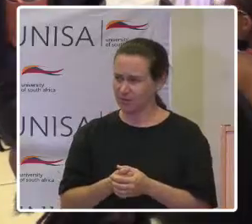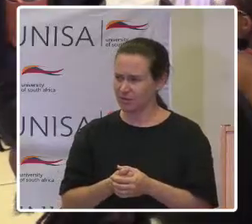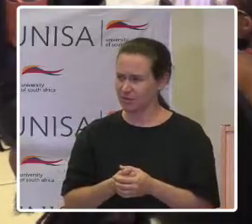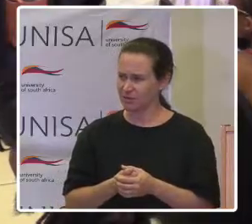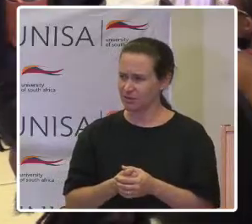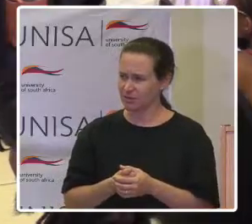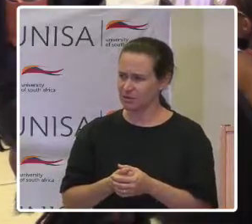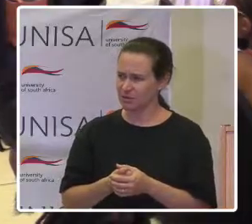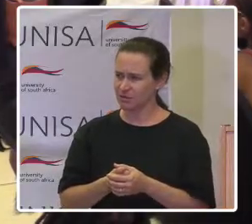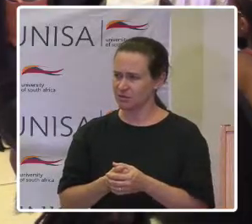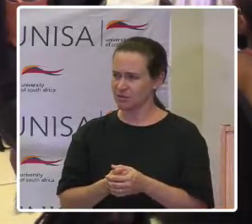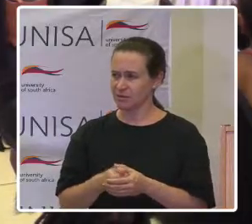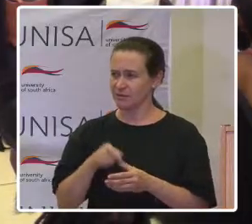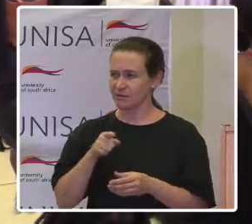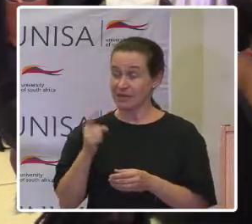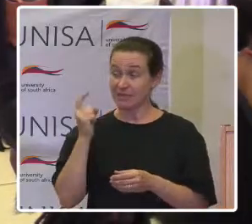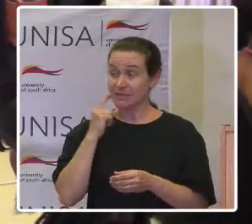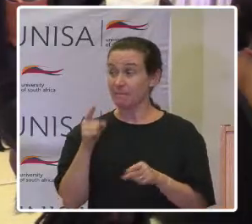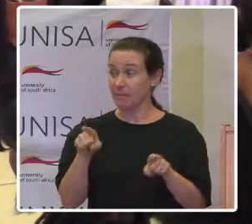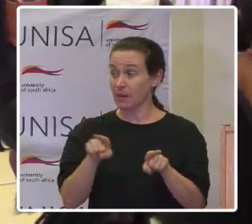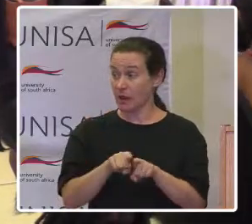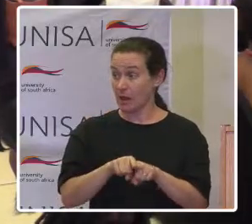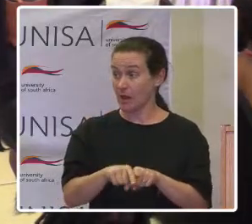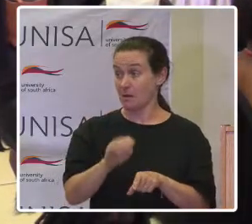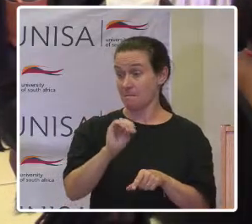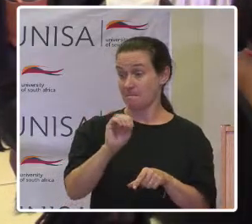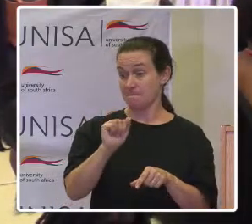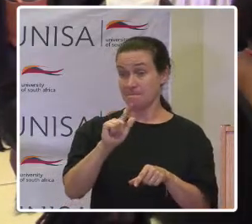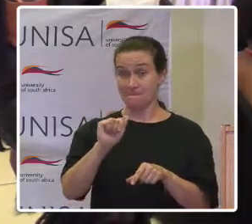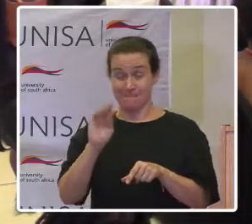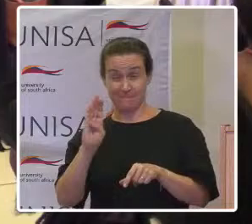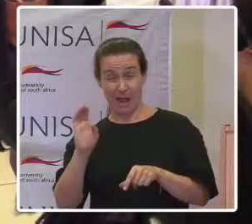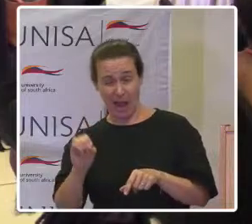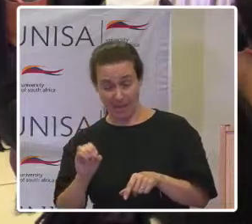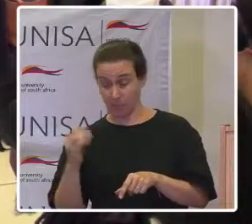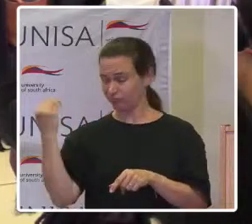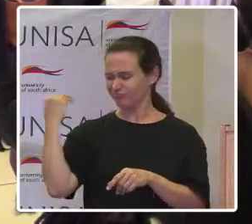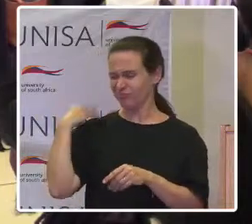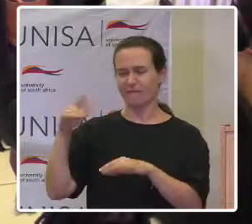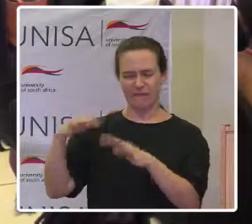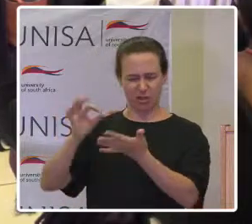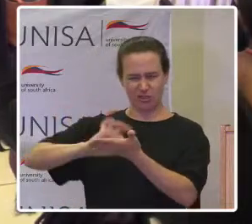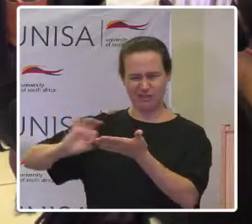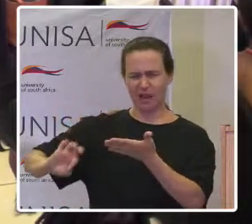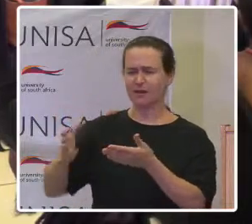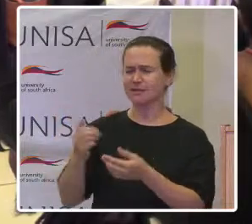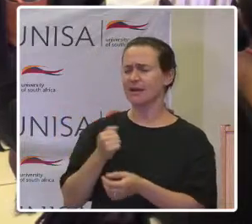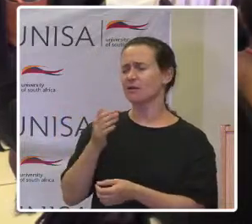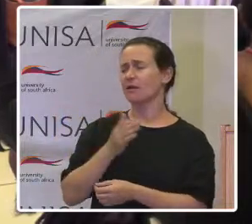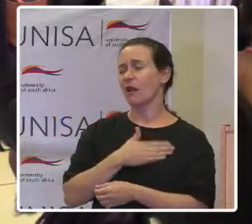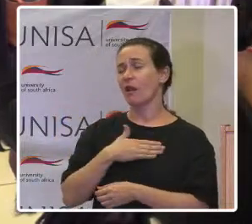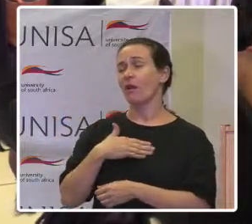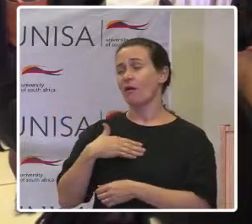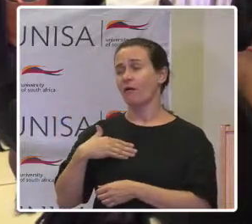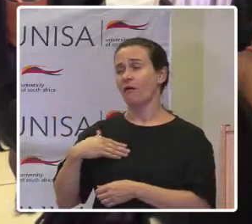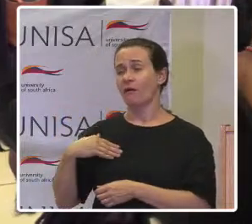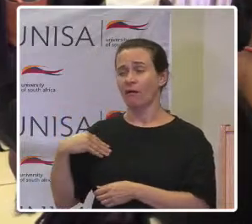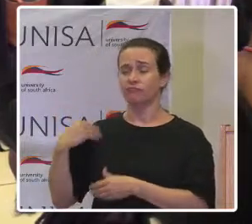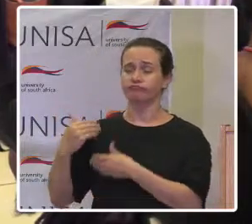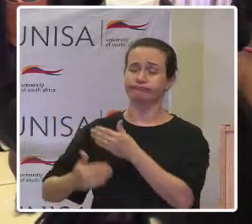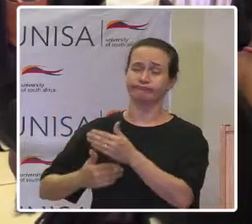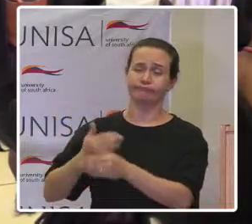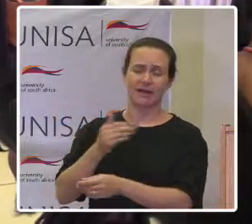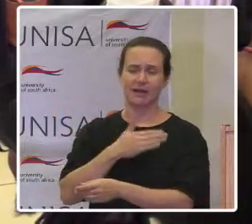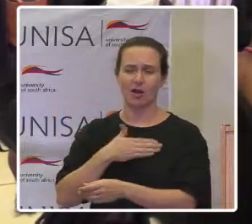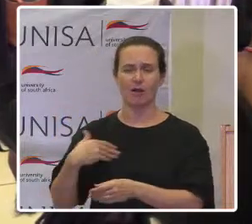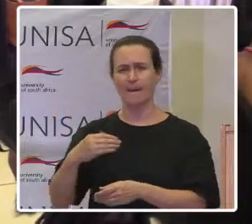multilateral legal instrument like Malabo is taking us so long, what then does that say in terms of the